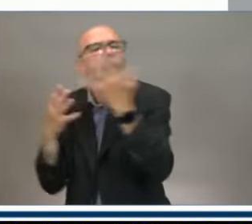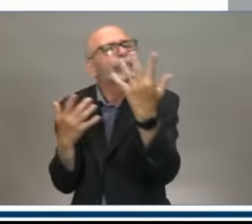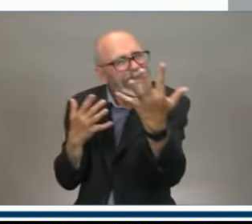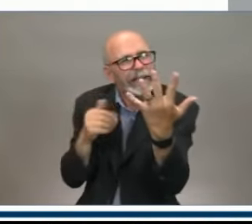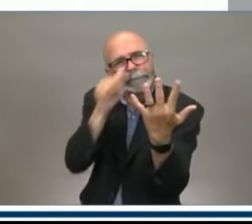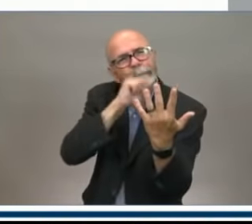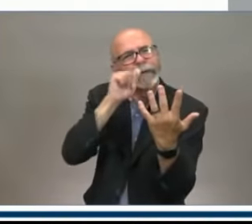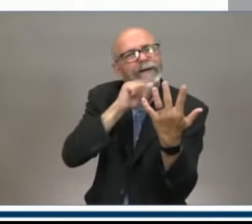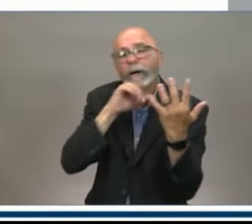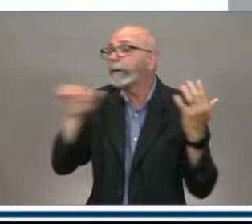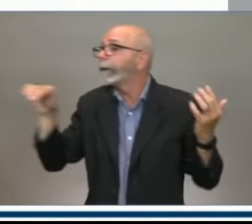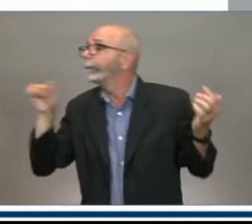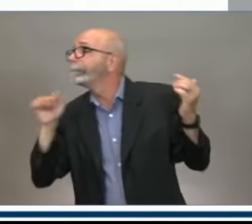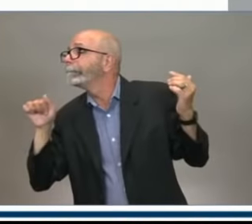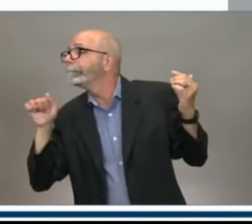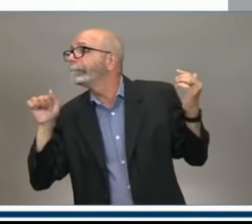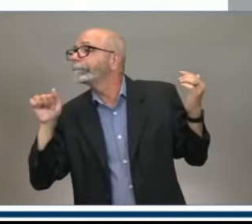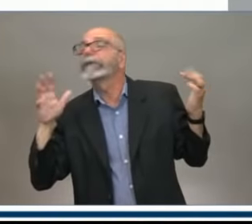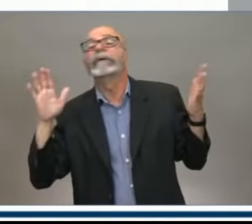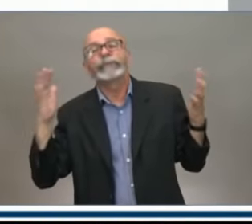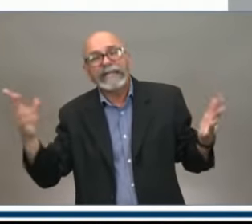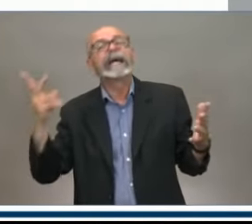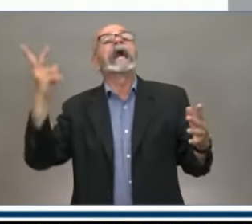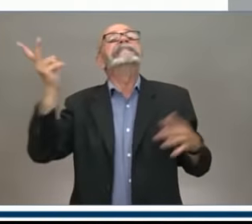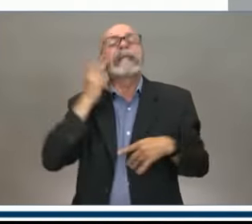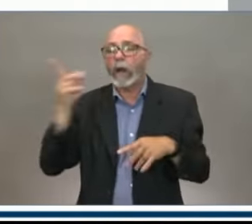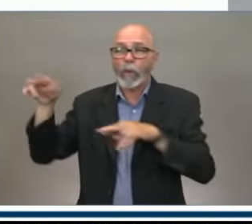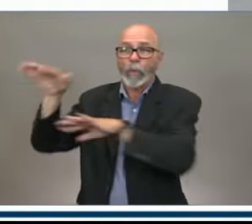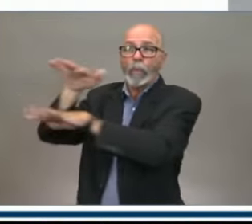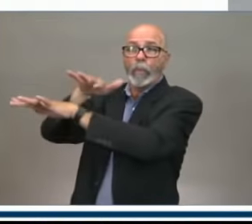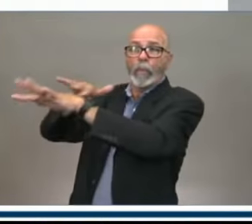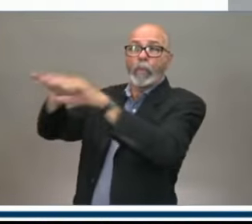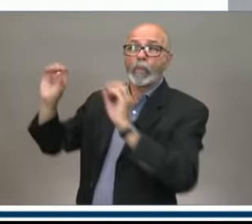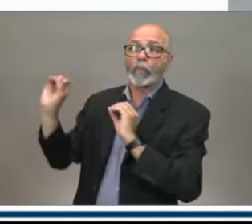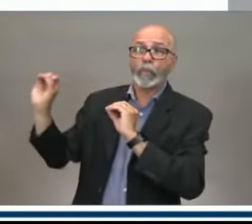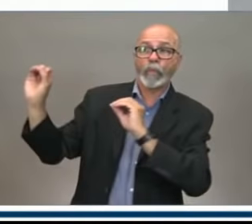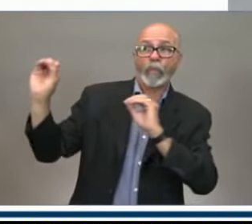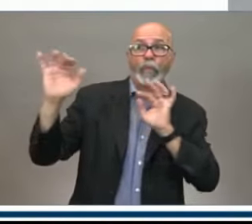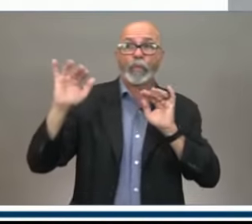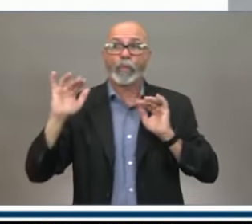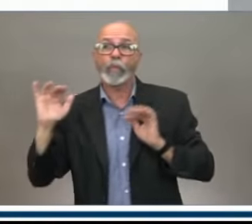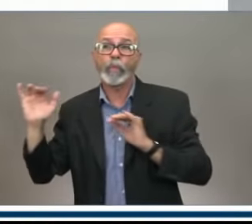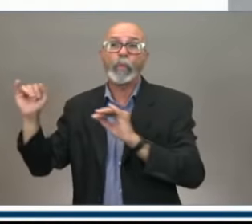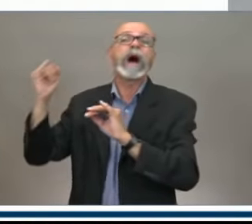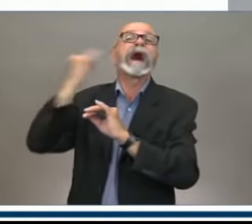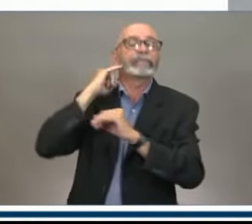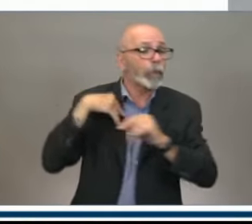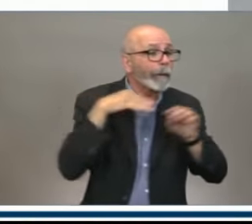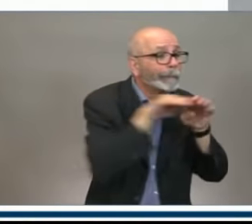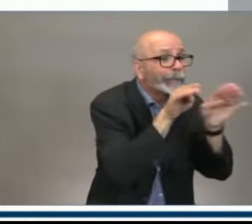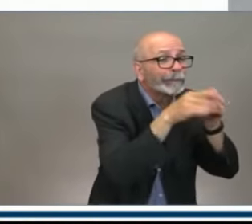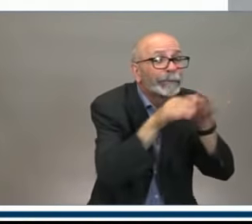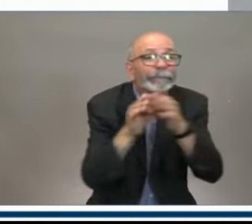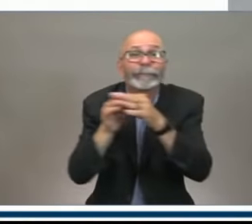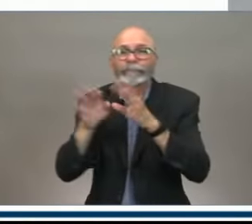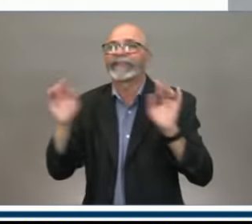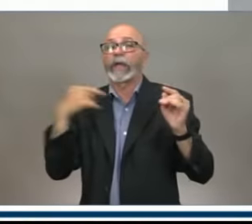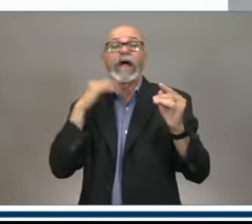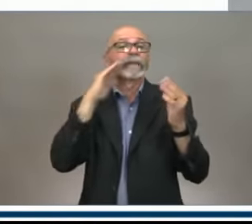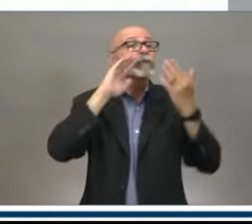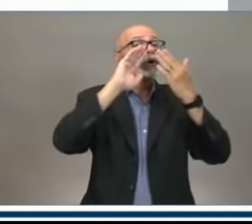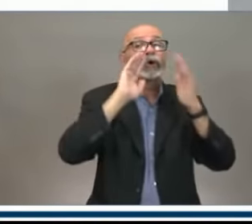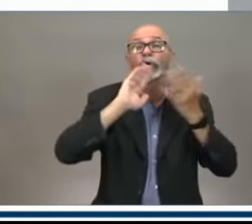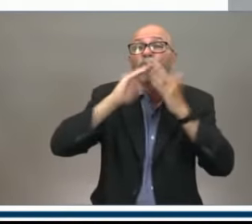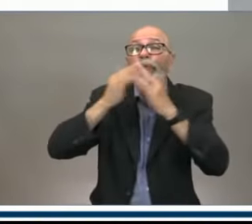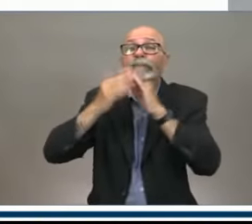Scotians to continue to pay attention to, as we've created both business and retail and other community environments that you